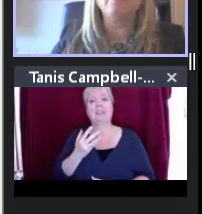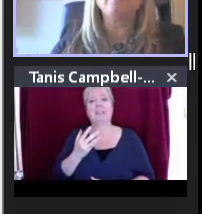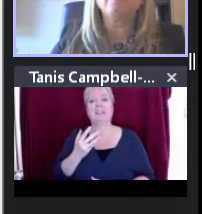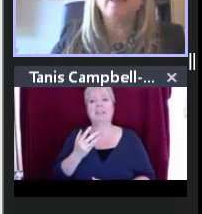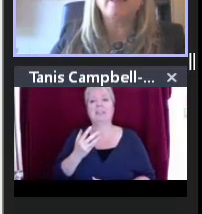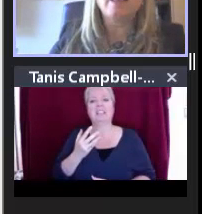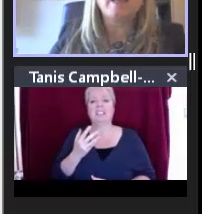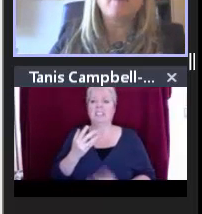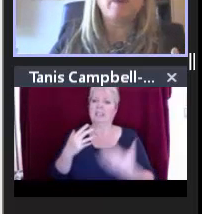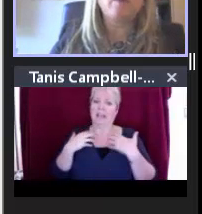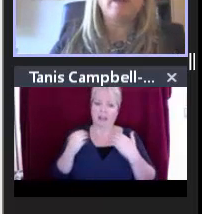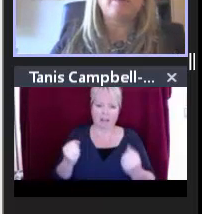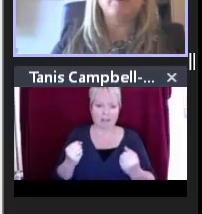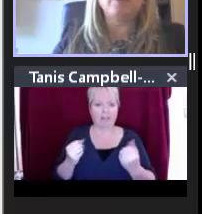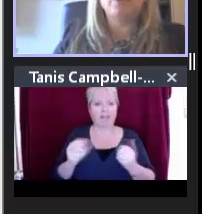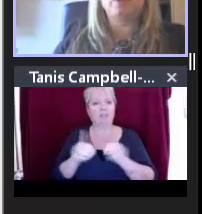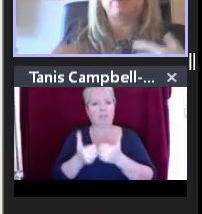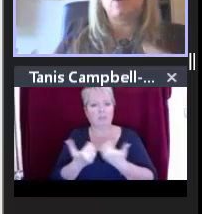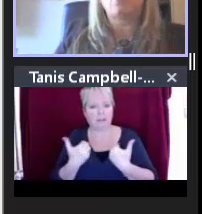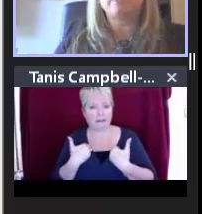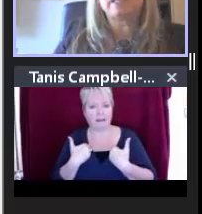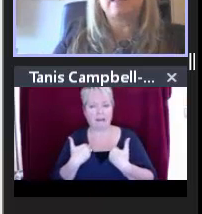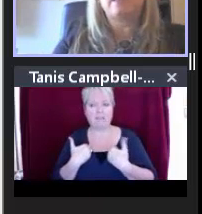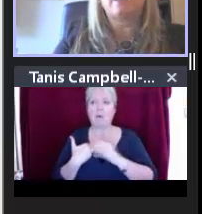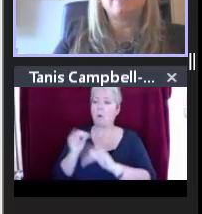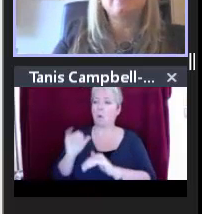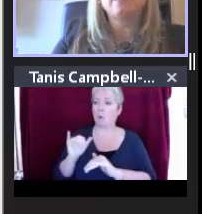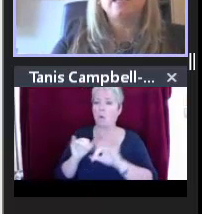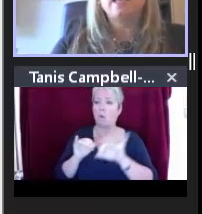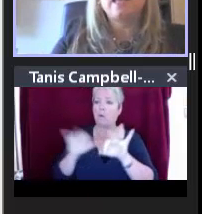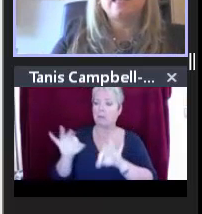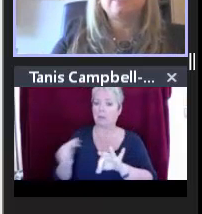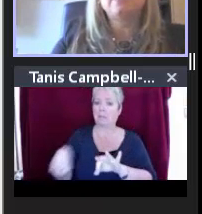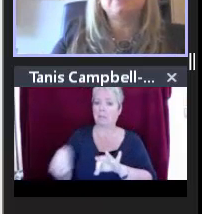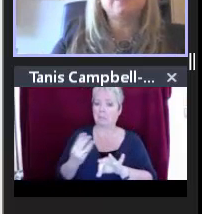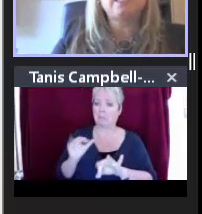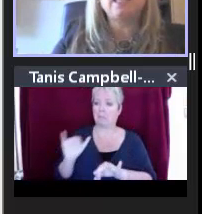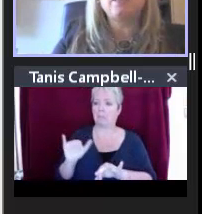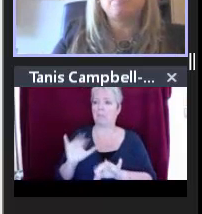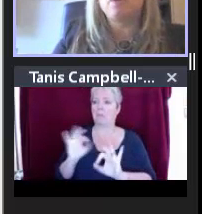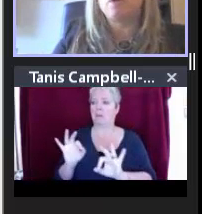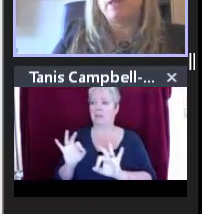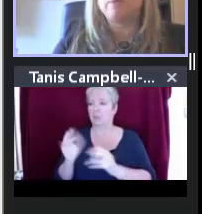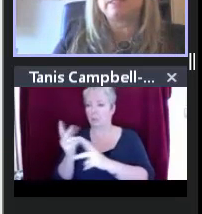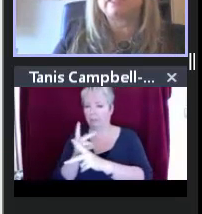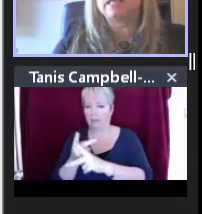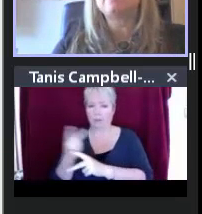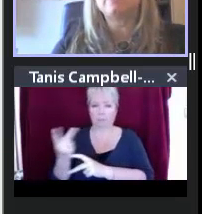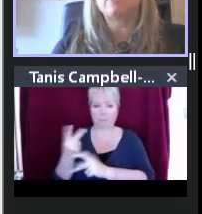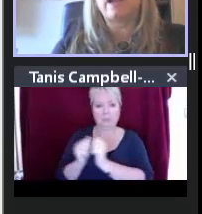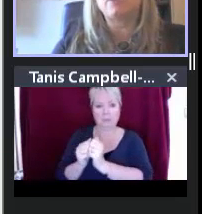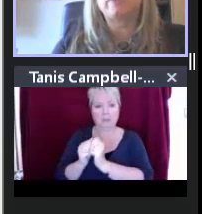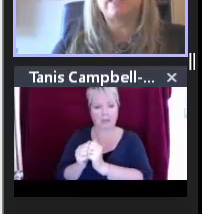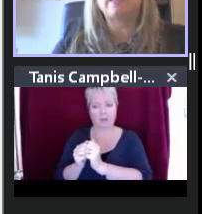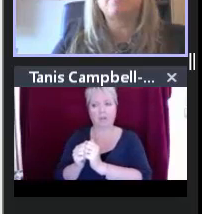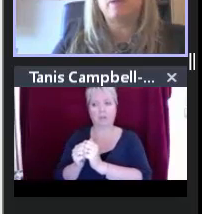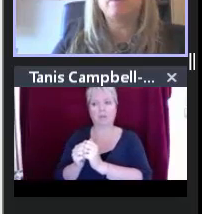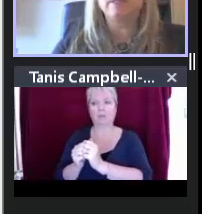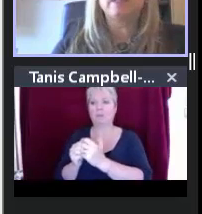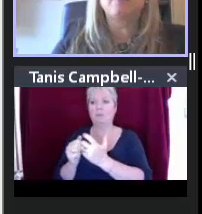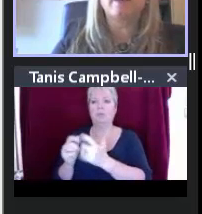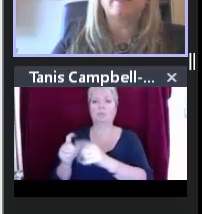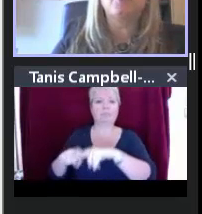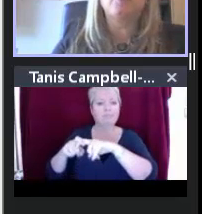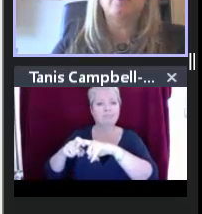for himself. And we were able to accommodate that. And he was successful in graduating.